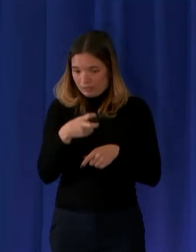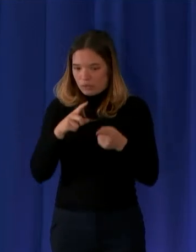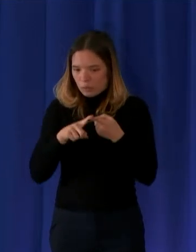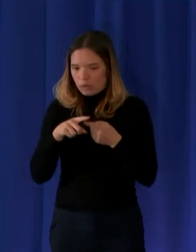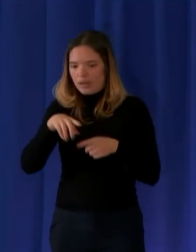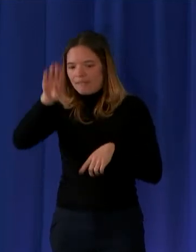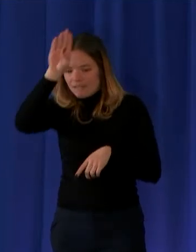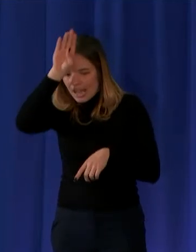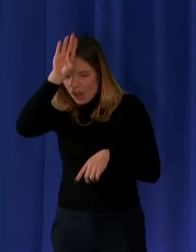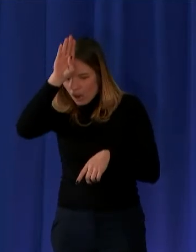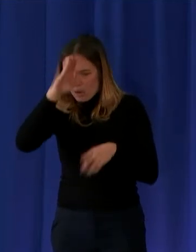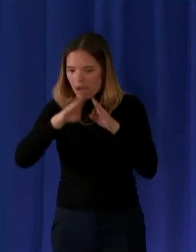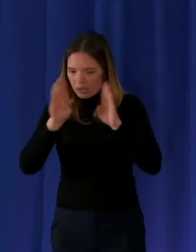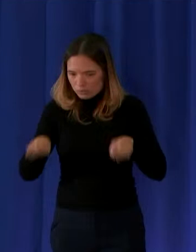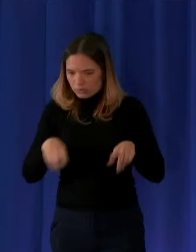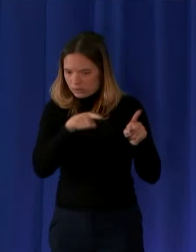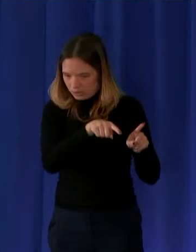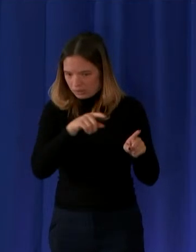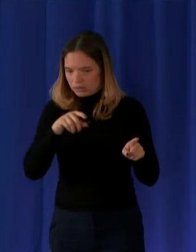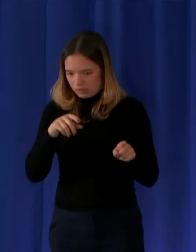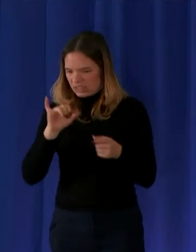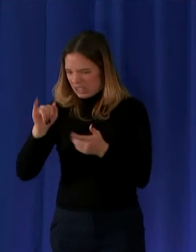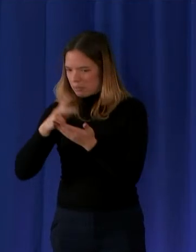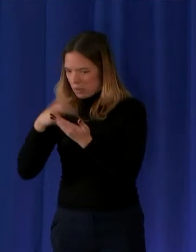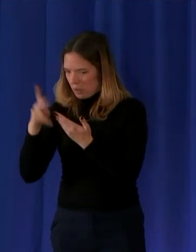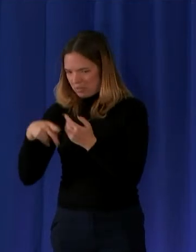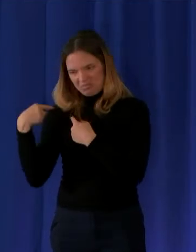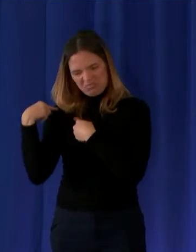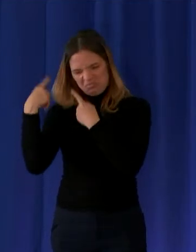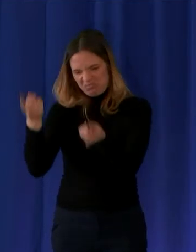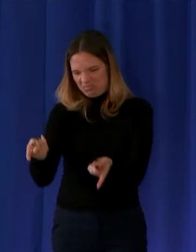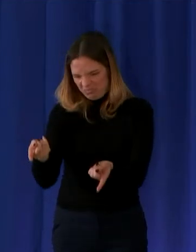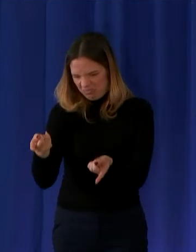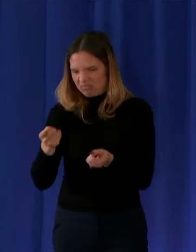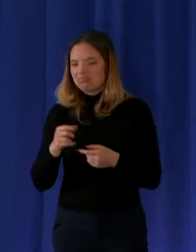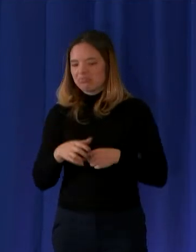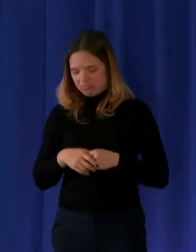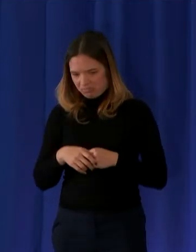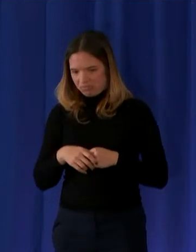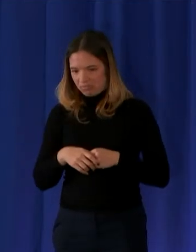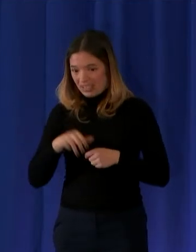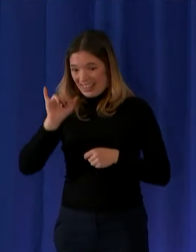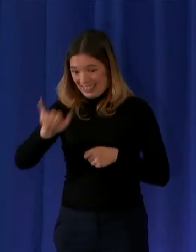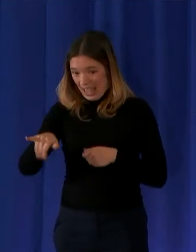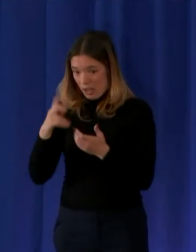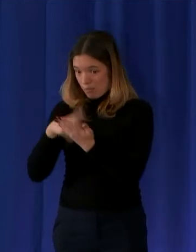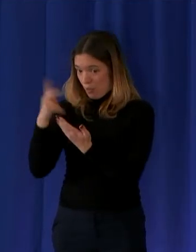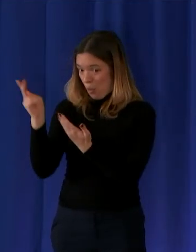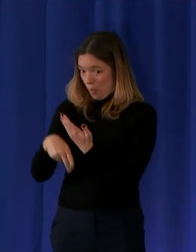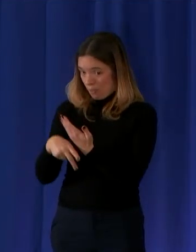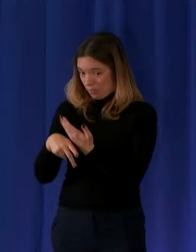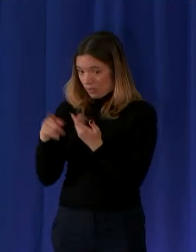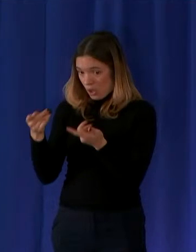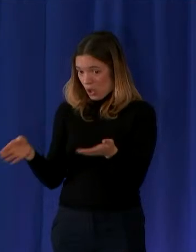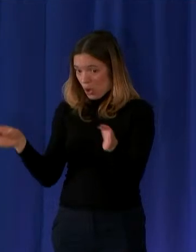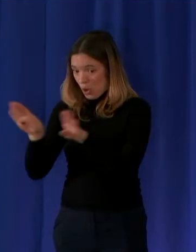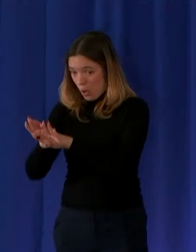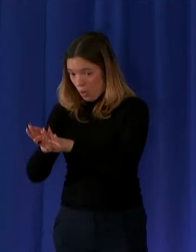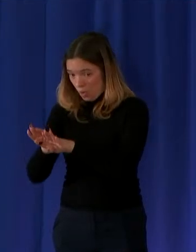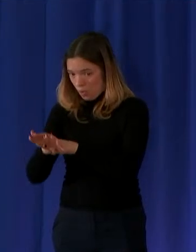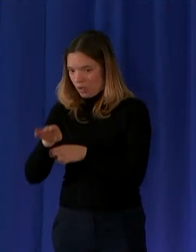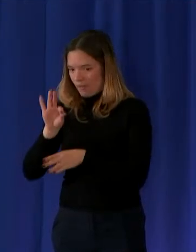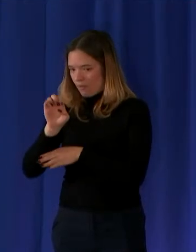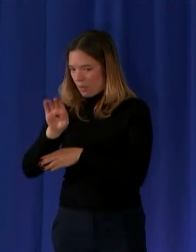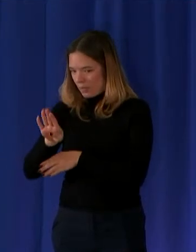our firehouse testing program that has been operating since 2020, and that program will sunset on